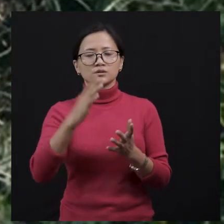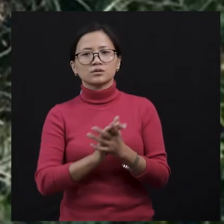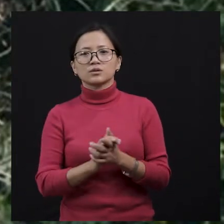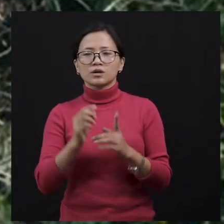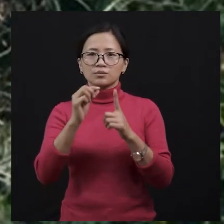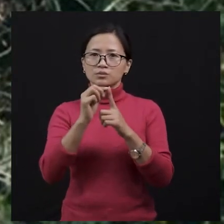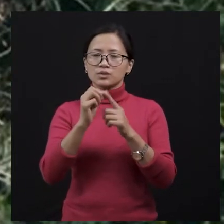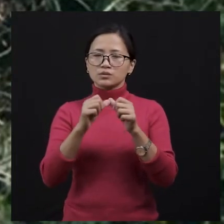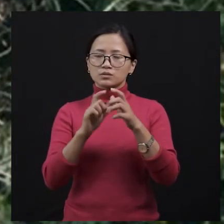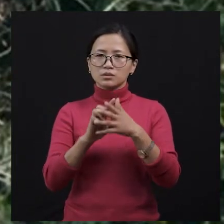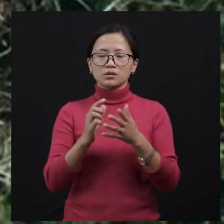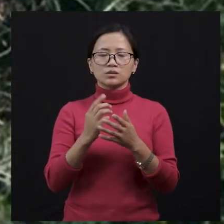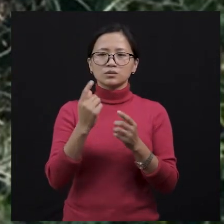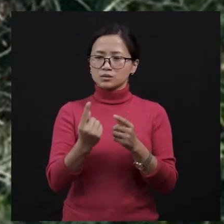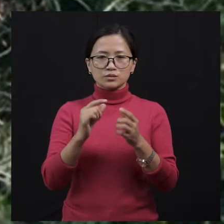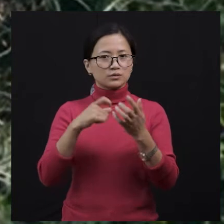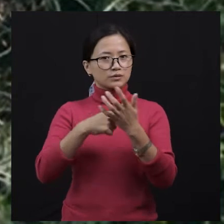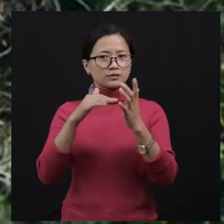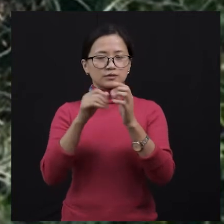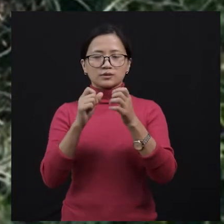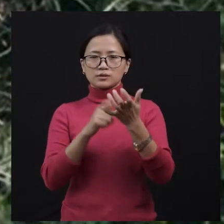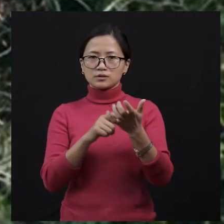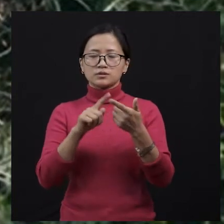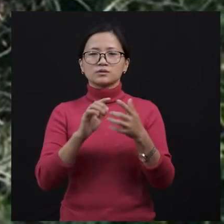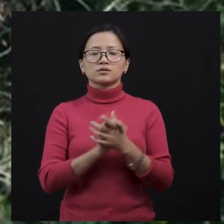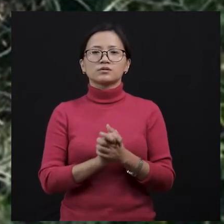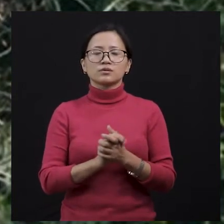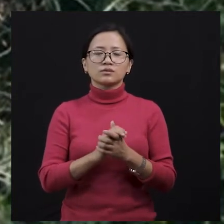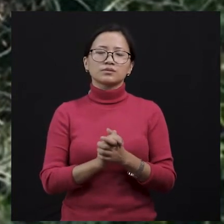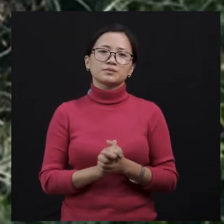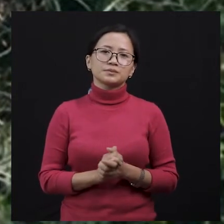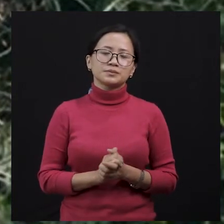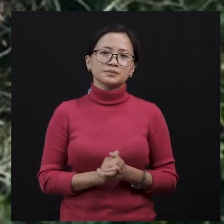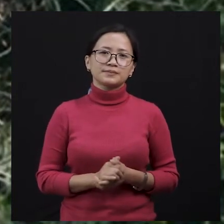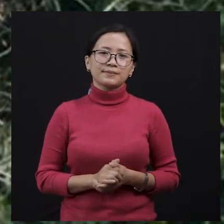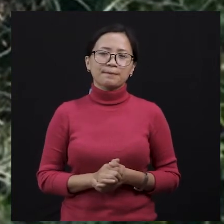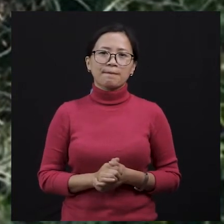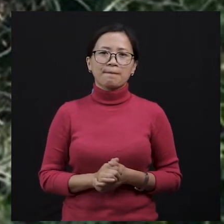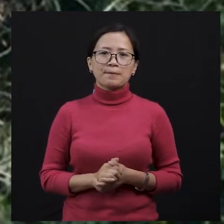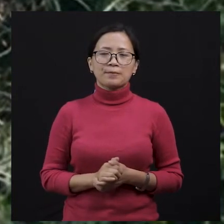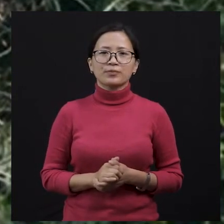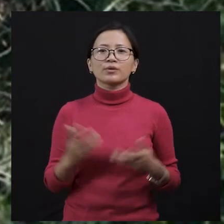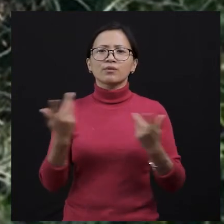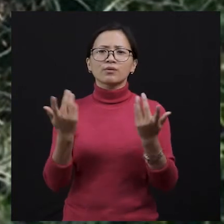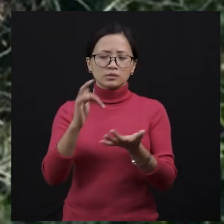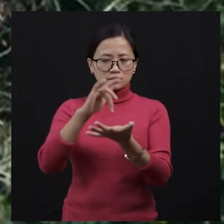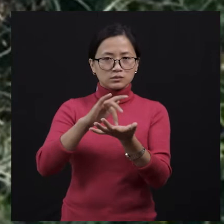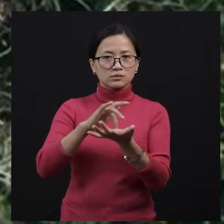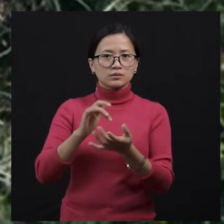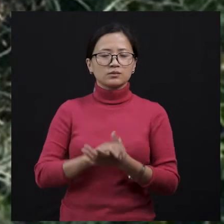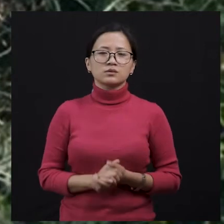Wildlife Sanctuary. Okay? Puliebadze Wildlife Sanctuary. And do you know where it is